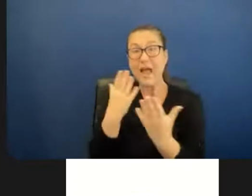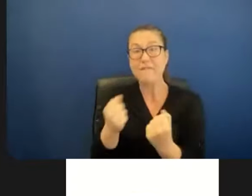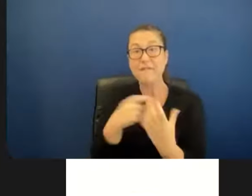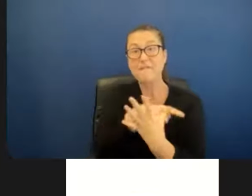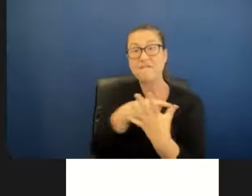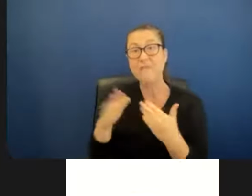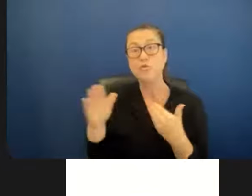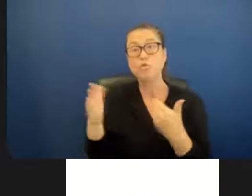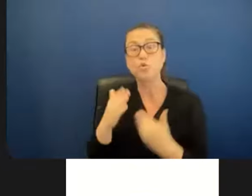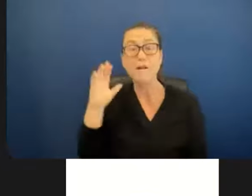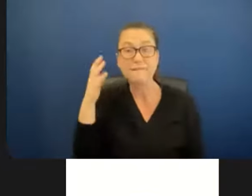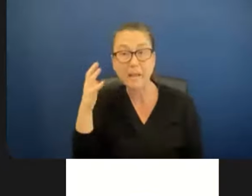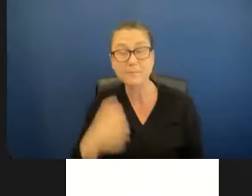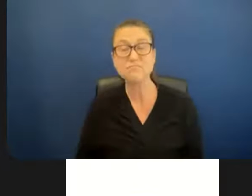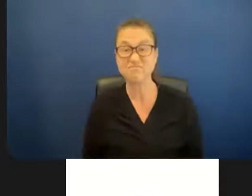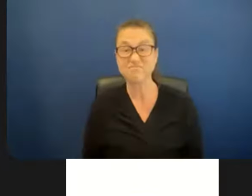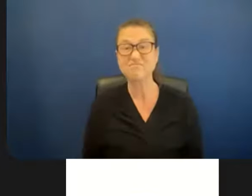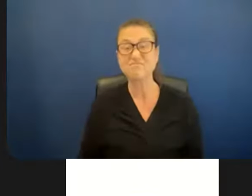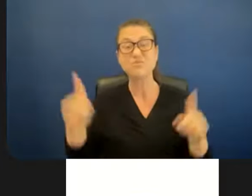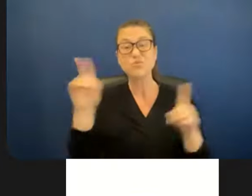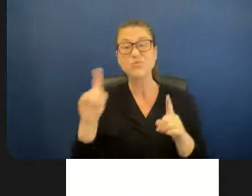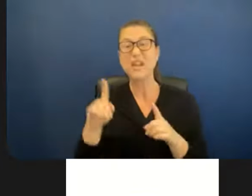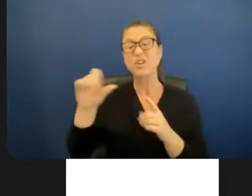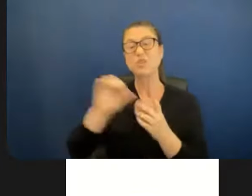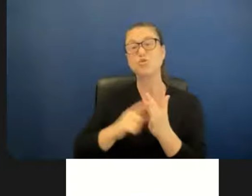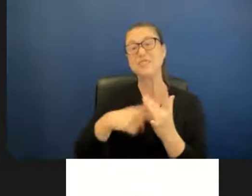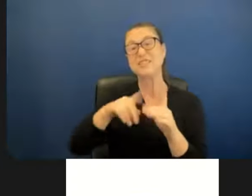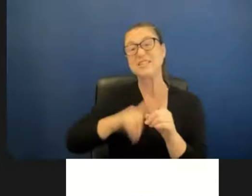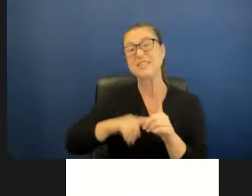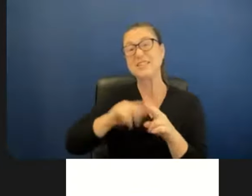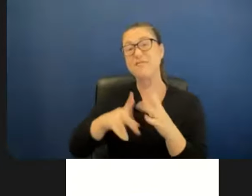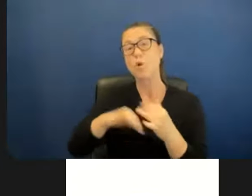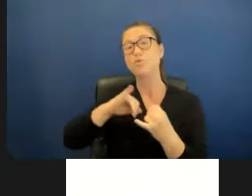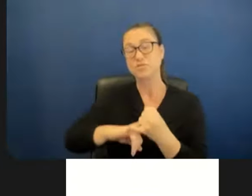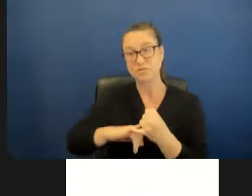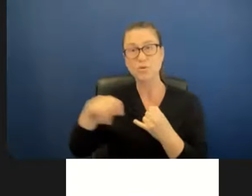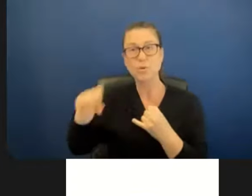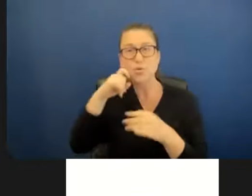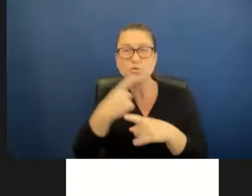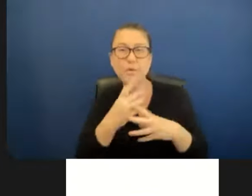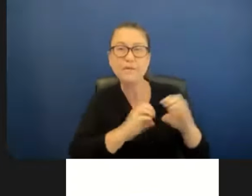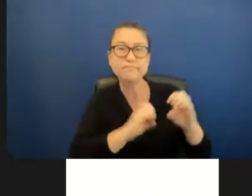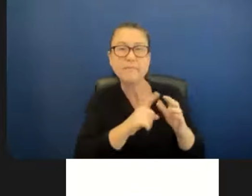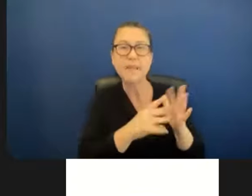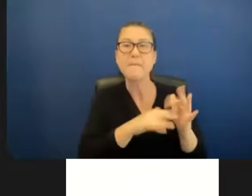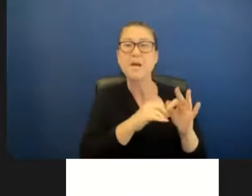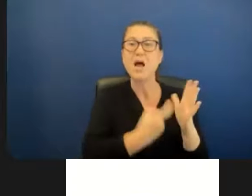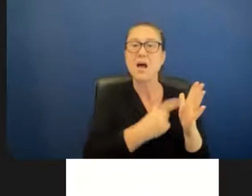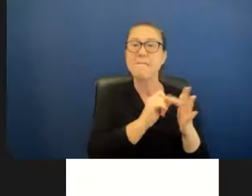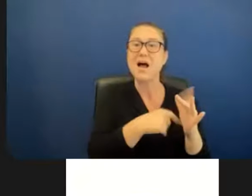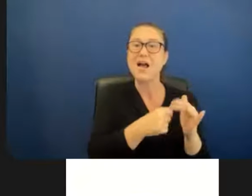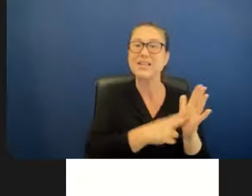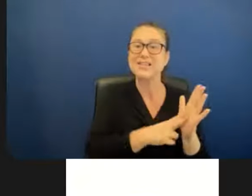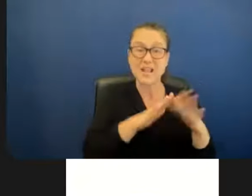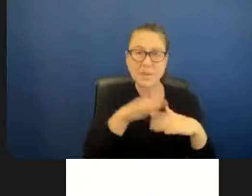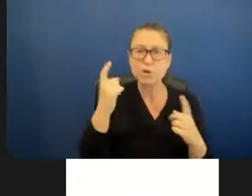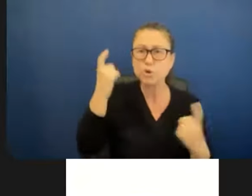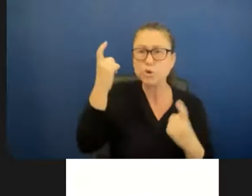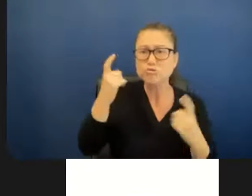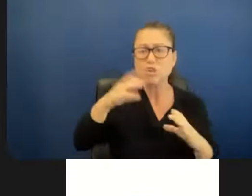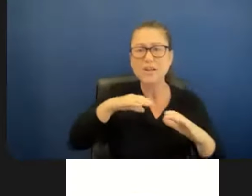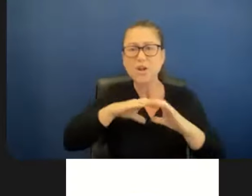today's session, artist and project director Christy Flores will be speaking with the evaluator, Amber Parkin, about how curiosity and